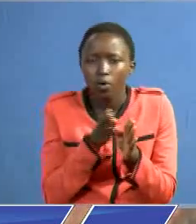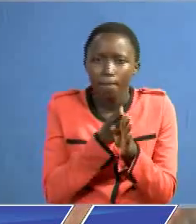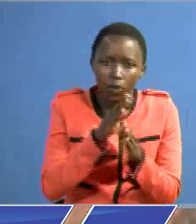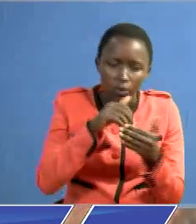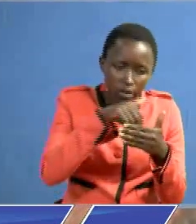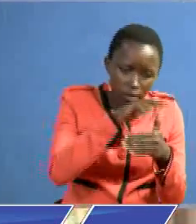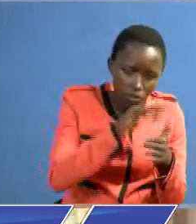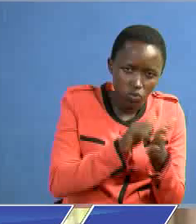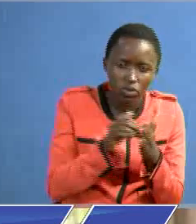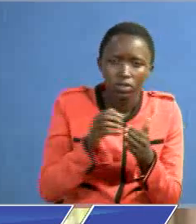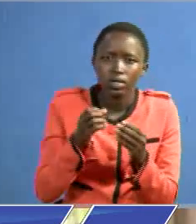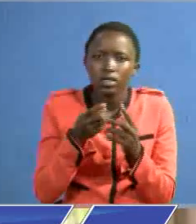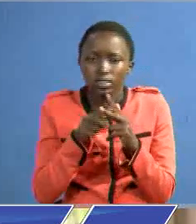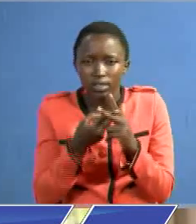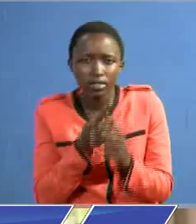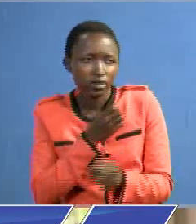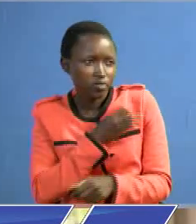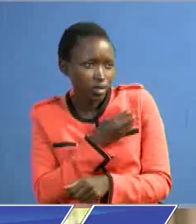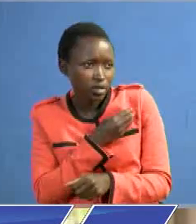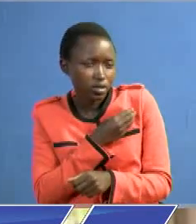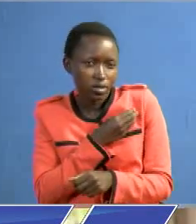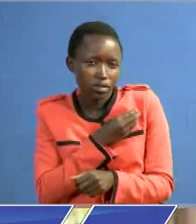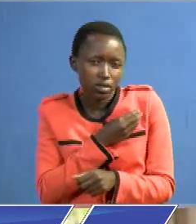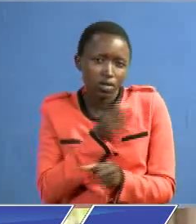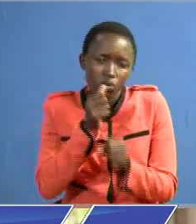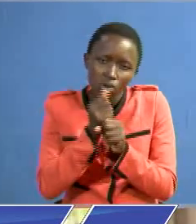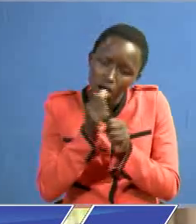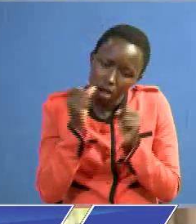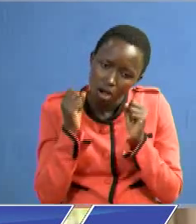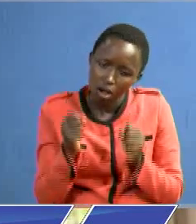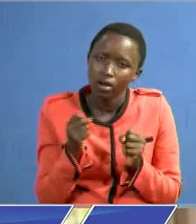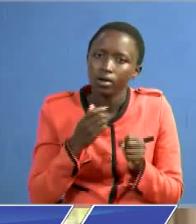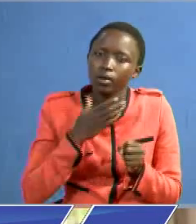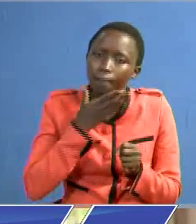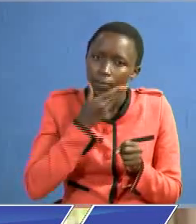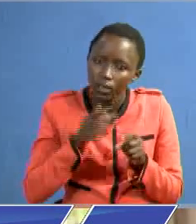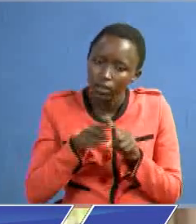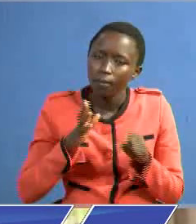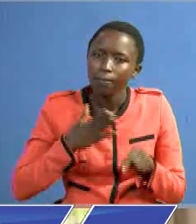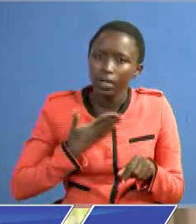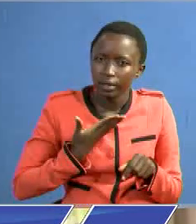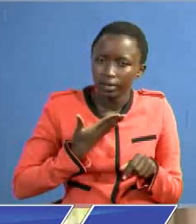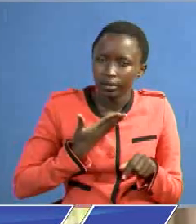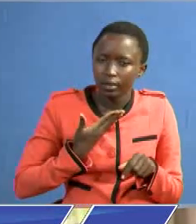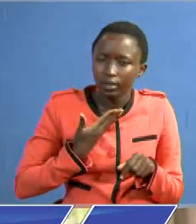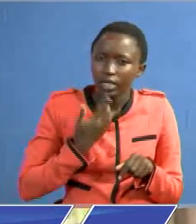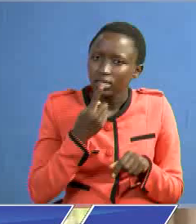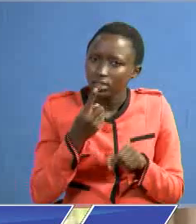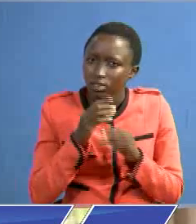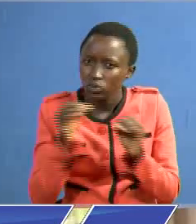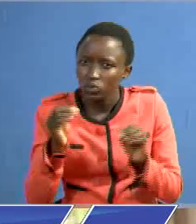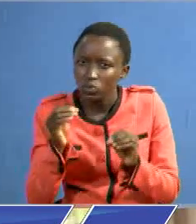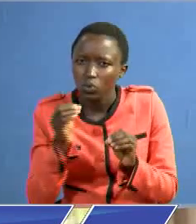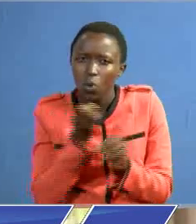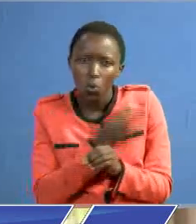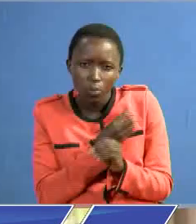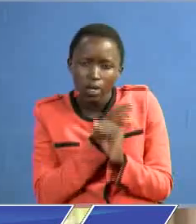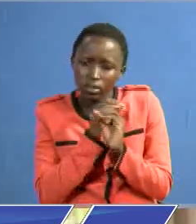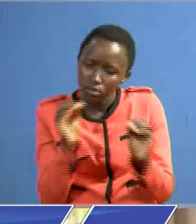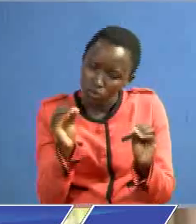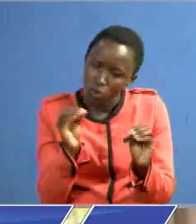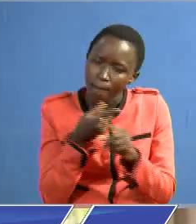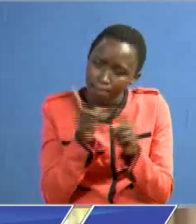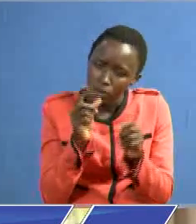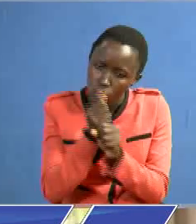answer kaupapa pull up your socks my brother watch our Cusimano Korea fire